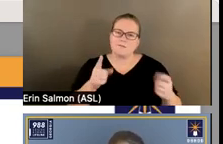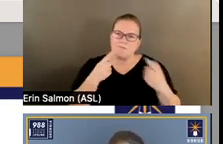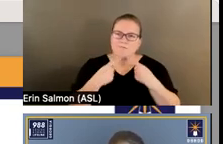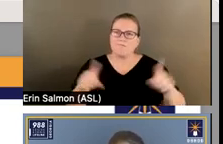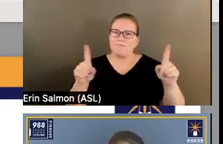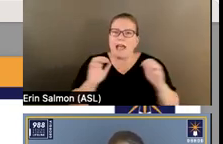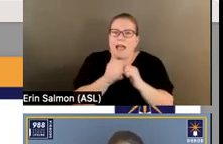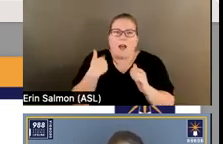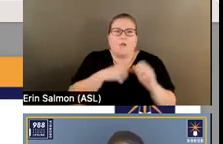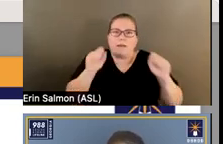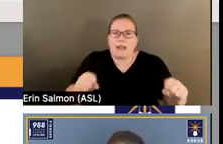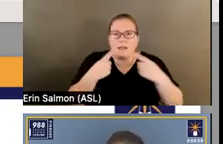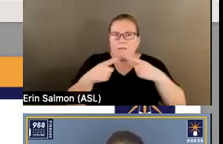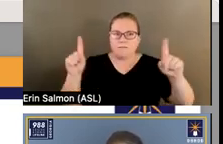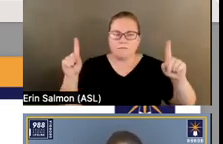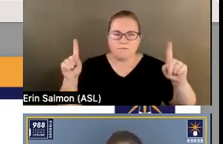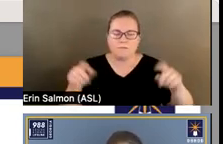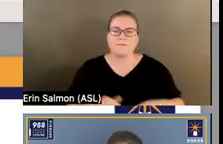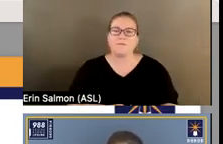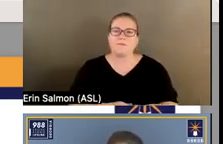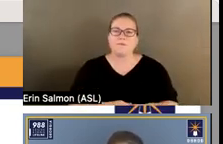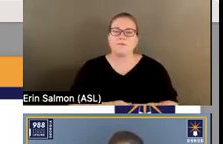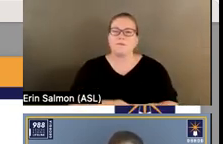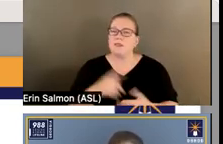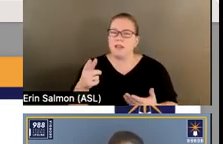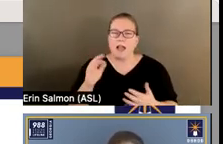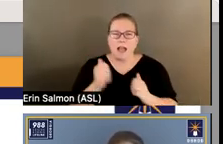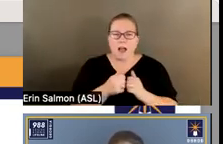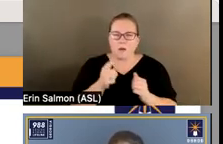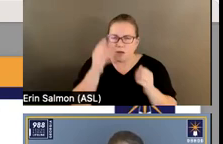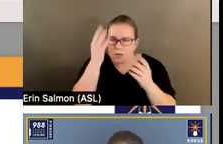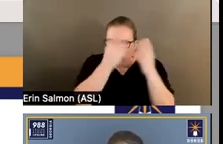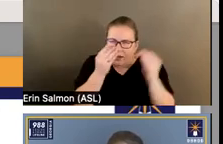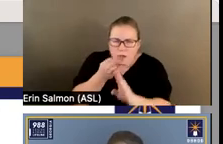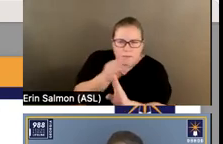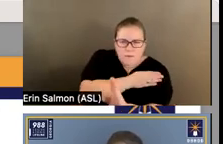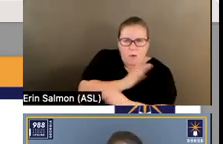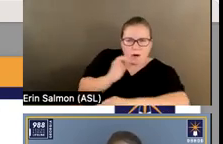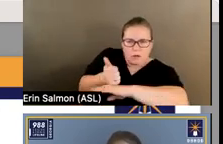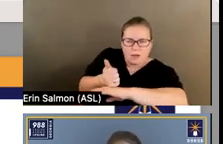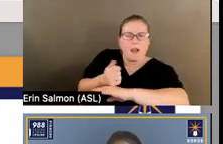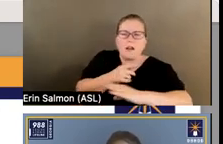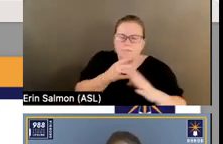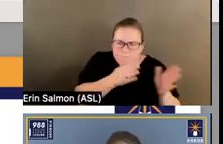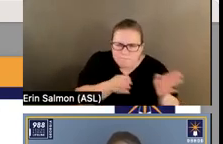so far. We are very proud of the strategic thought, the planning and investments that have allowed us to improve